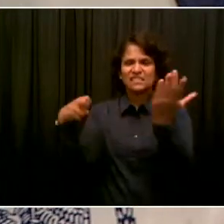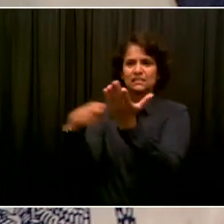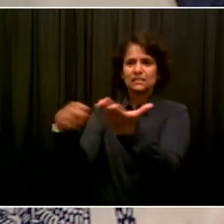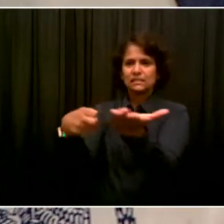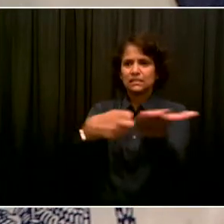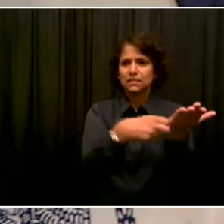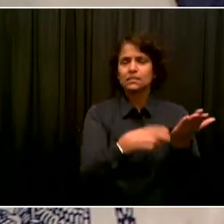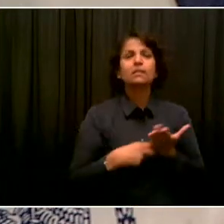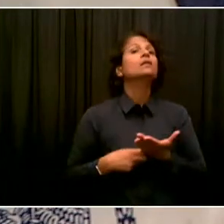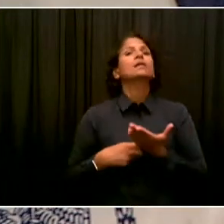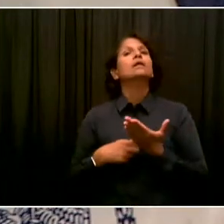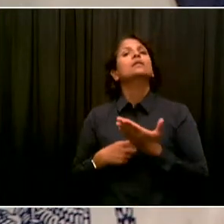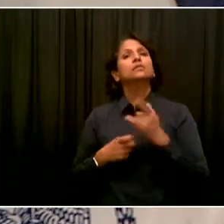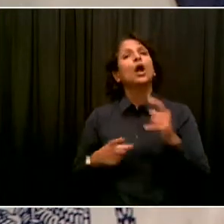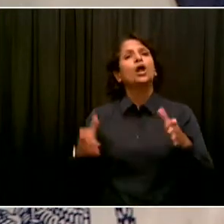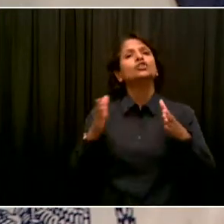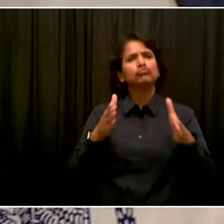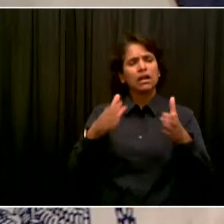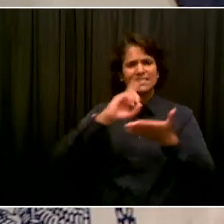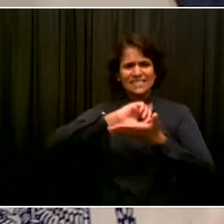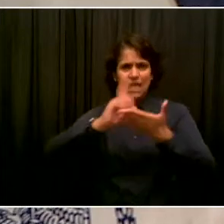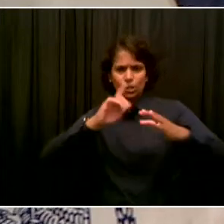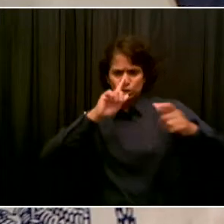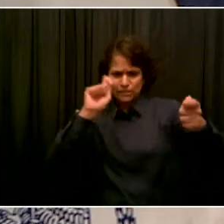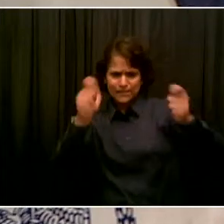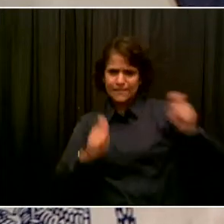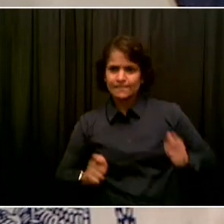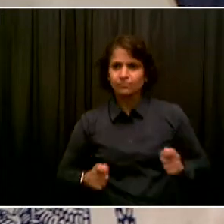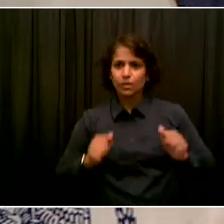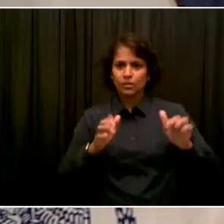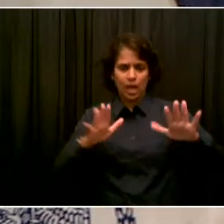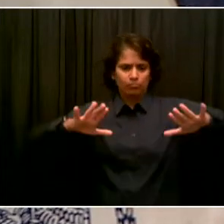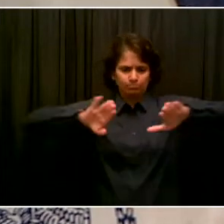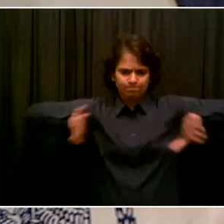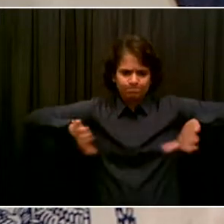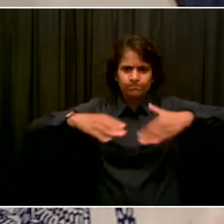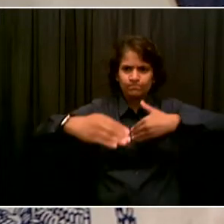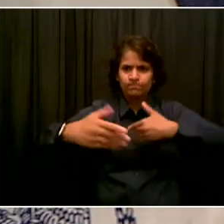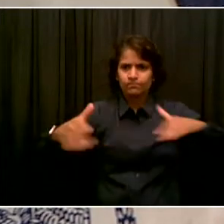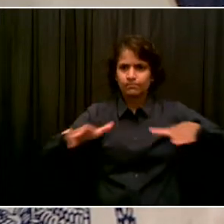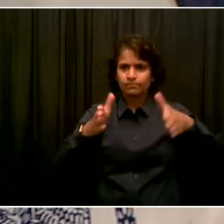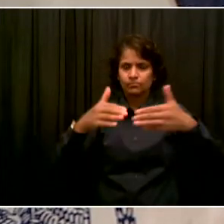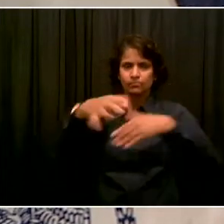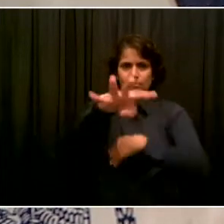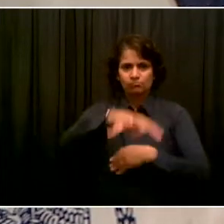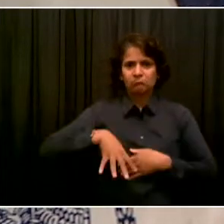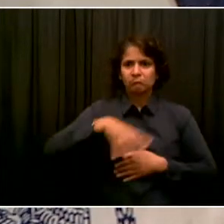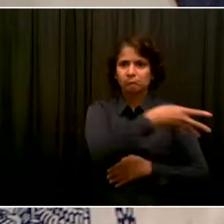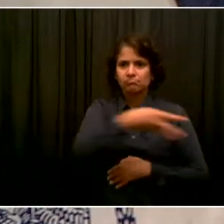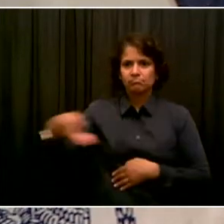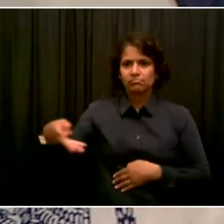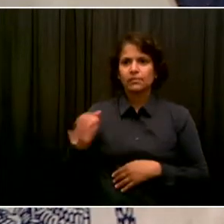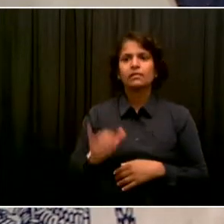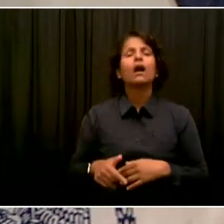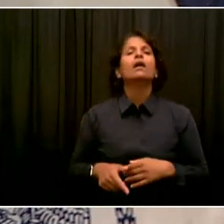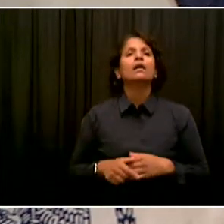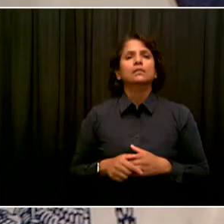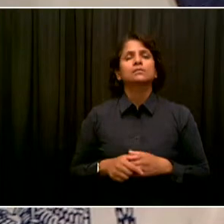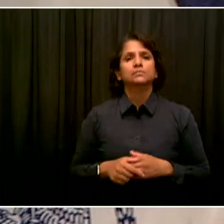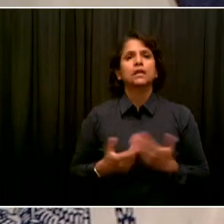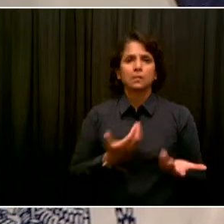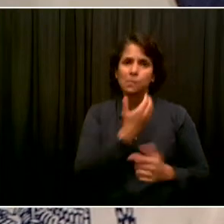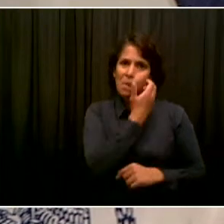again, if people want to have an honest conversation, then we have to understand a global pandemic disrupted